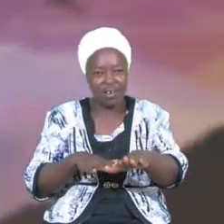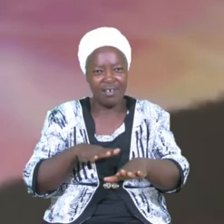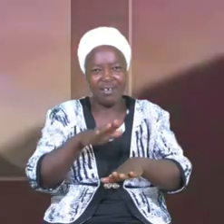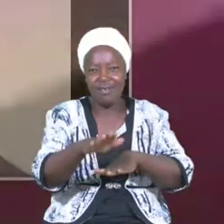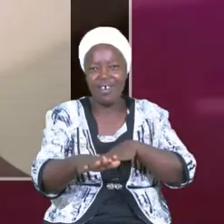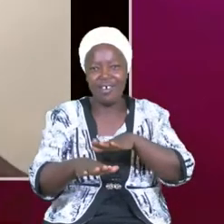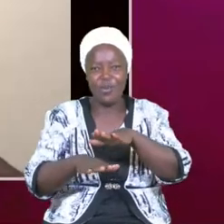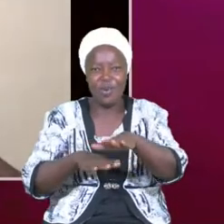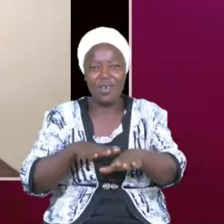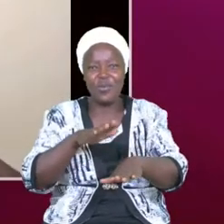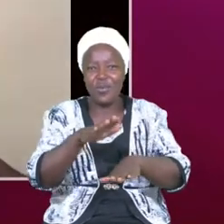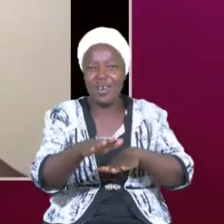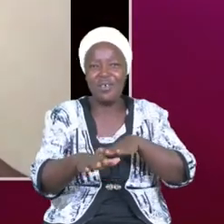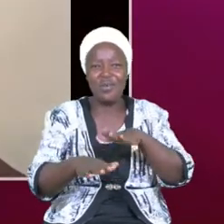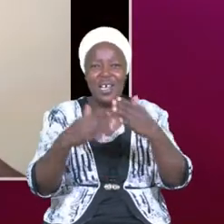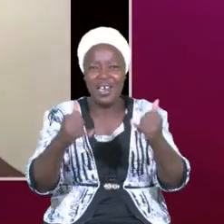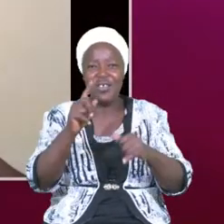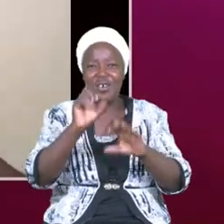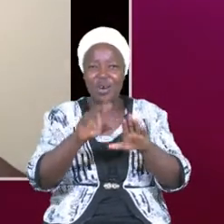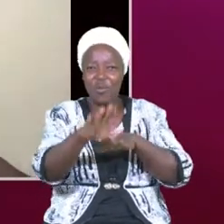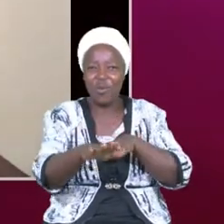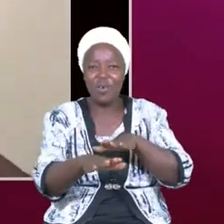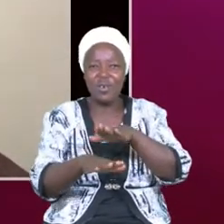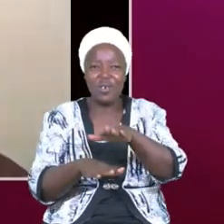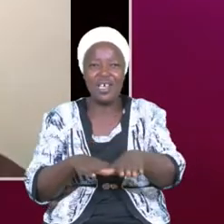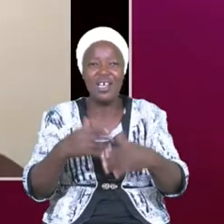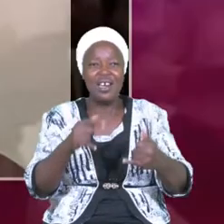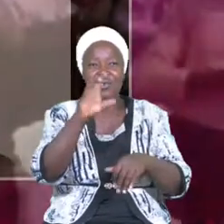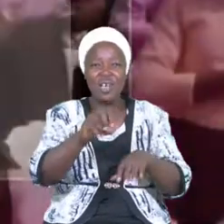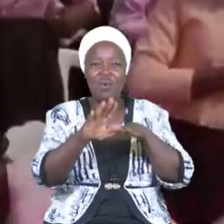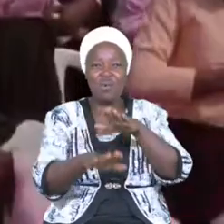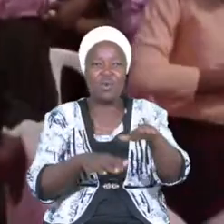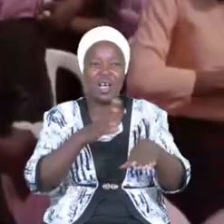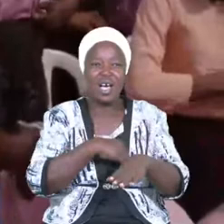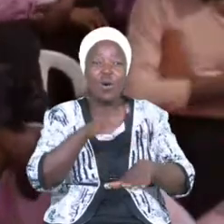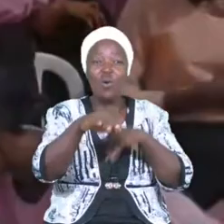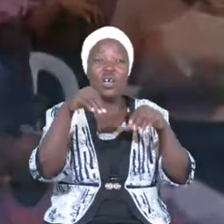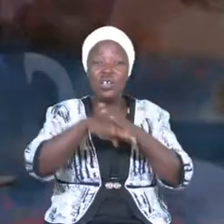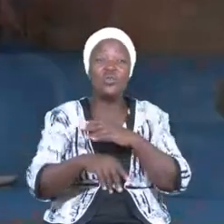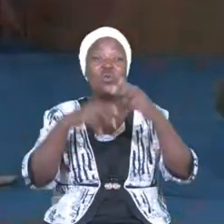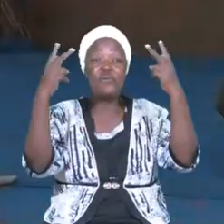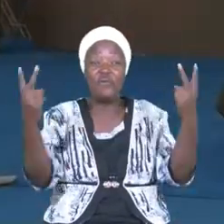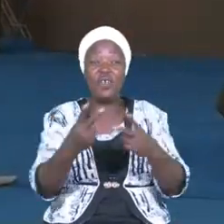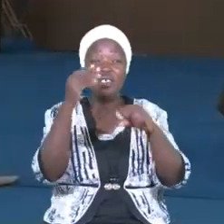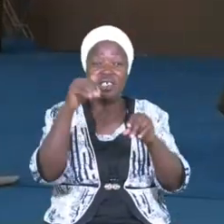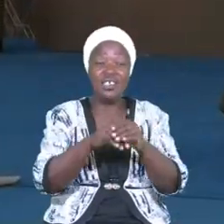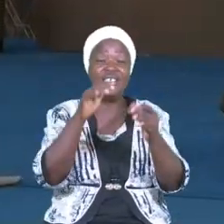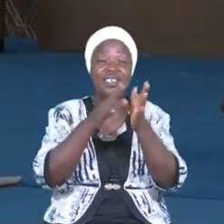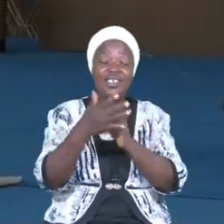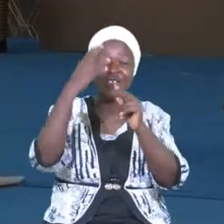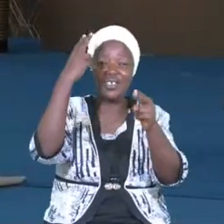walk. Now you can walk and walk into victory in Jesus'